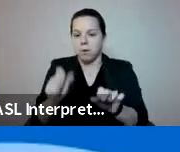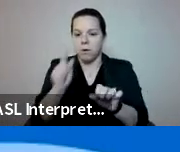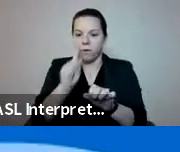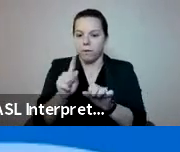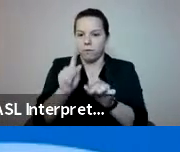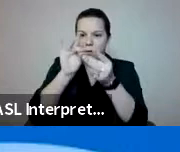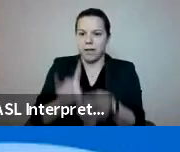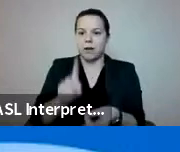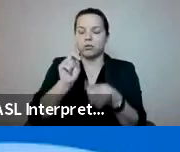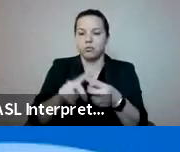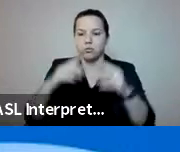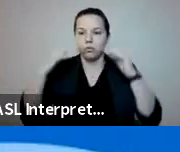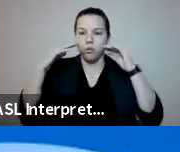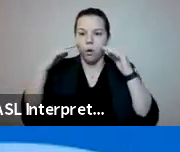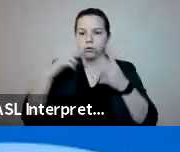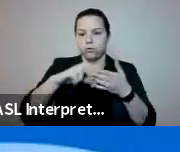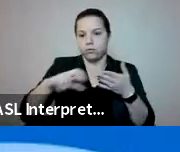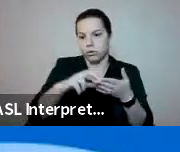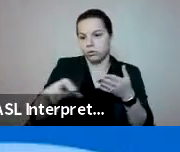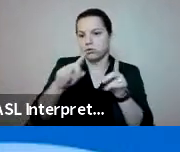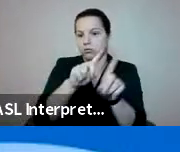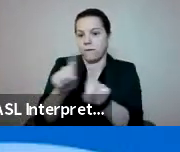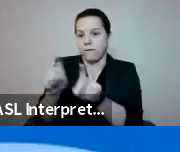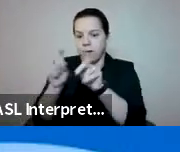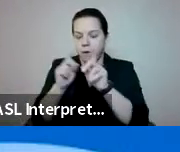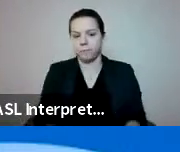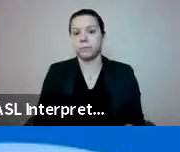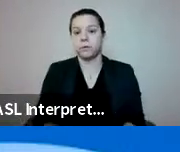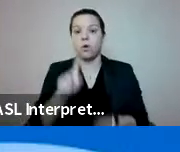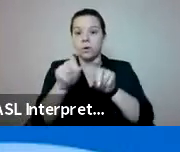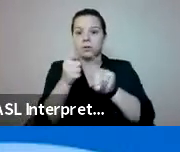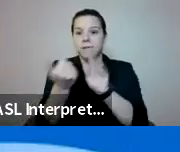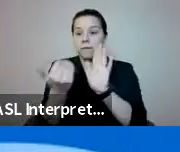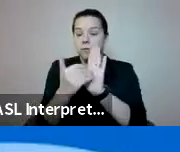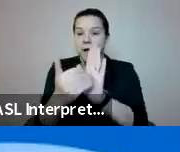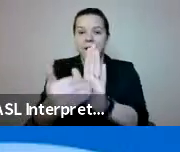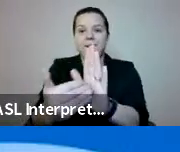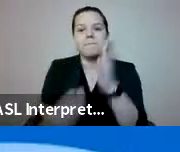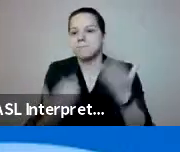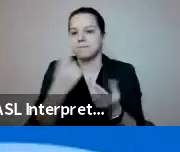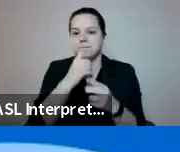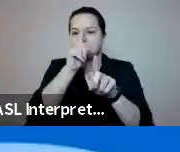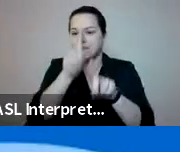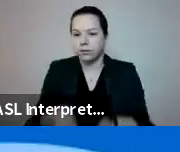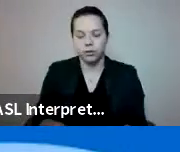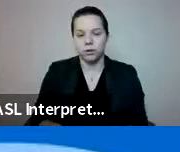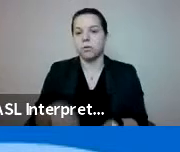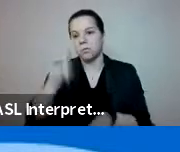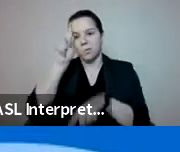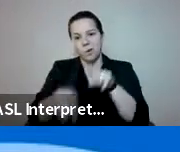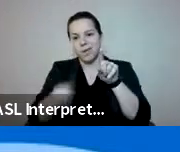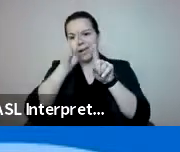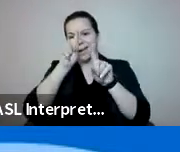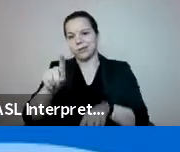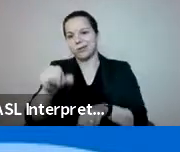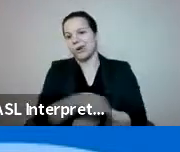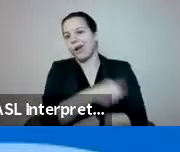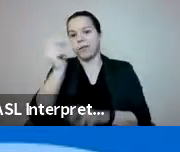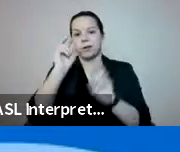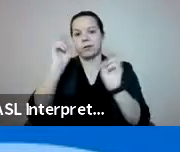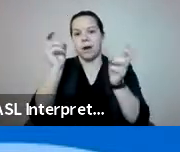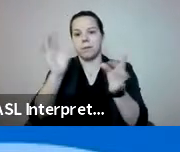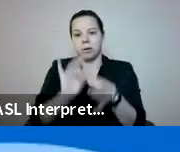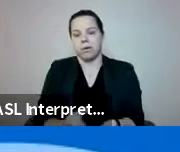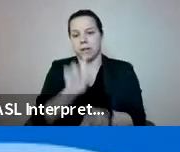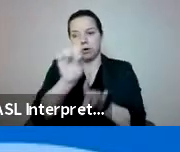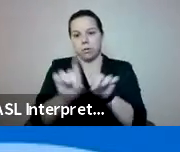to the noise research and survey. Questions that are repetitive may not be answered. We are unable to answer questions about any other topic during